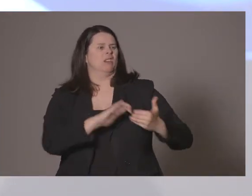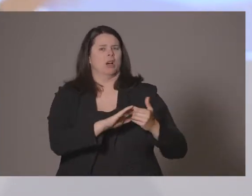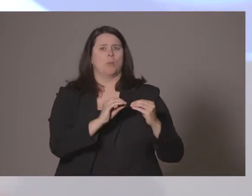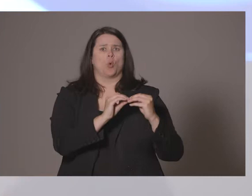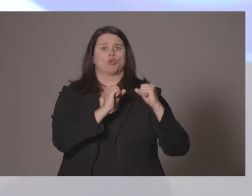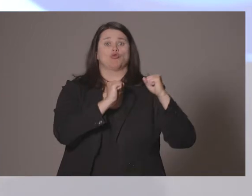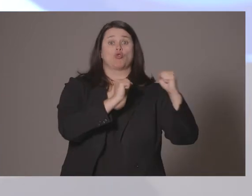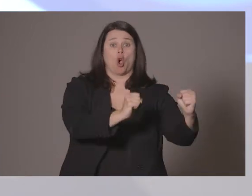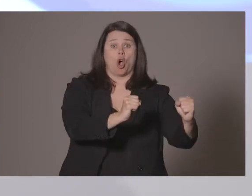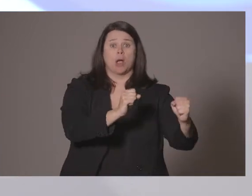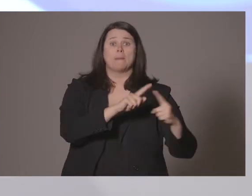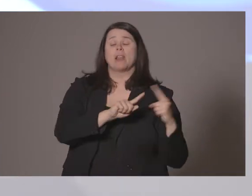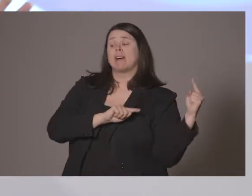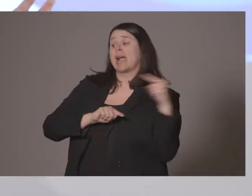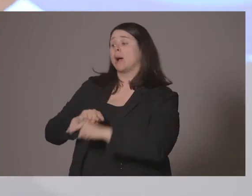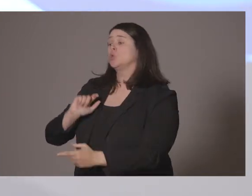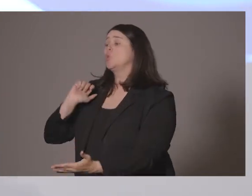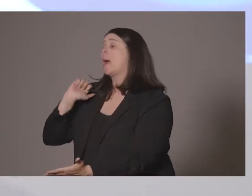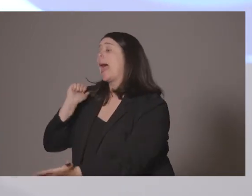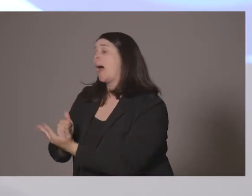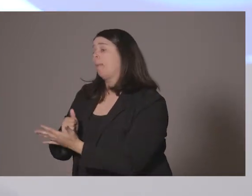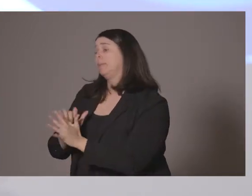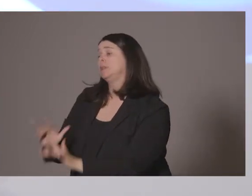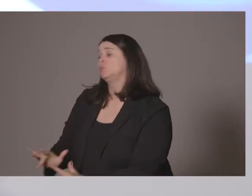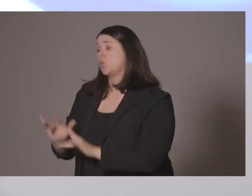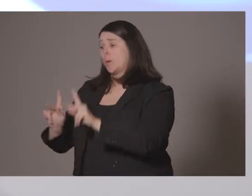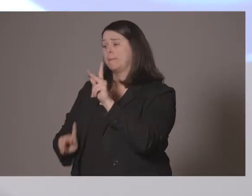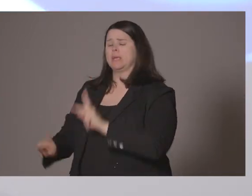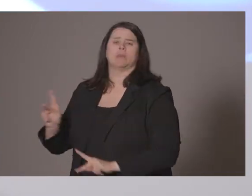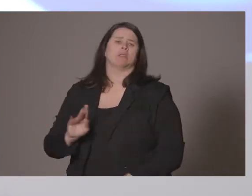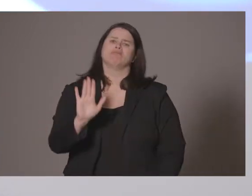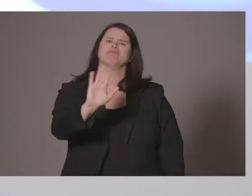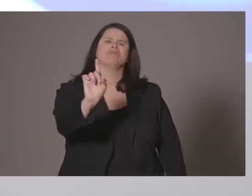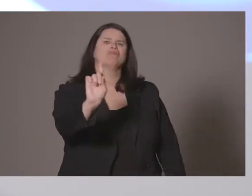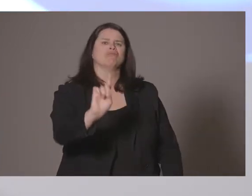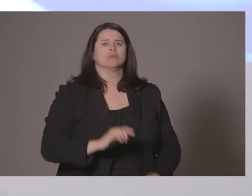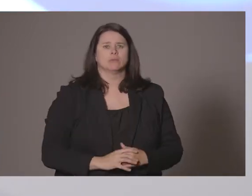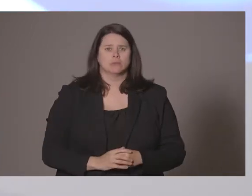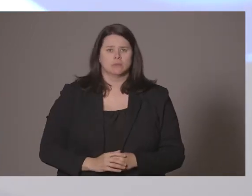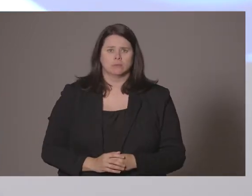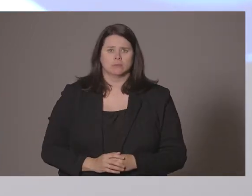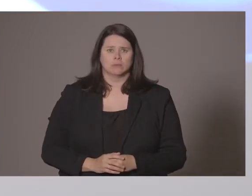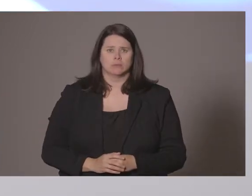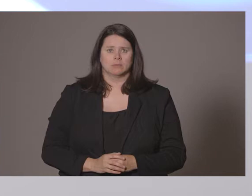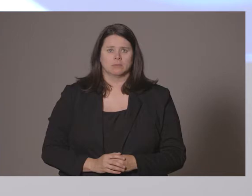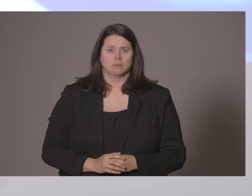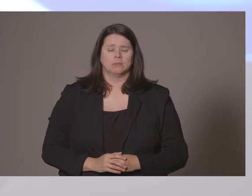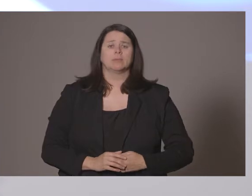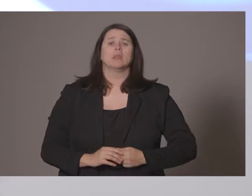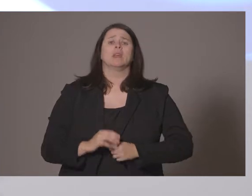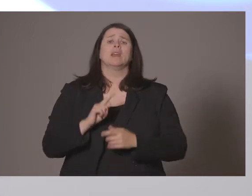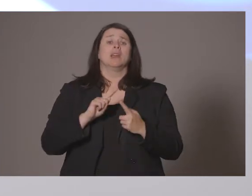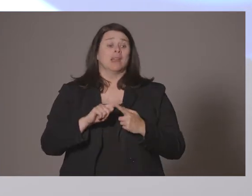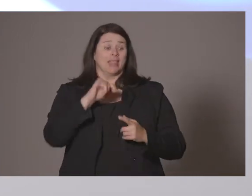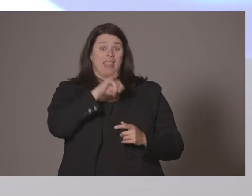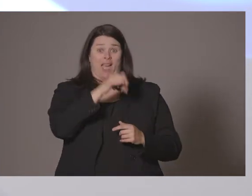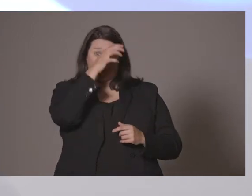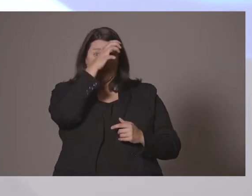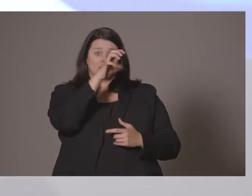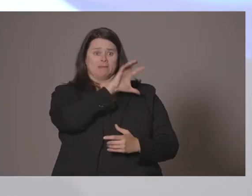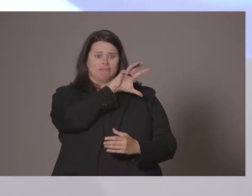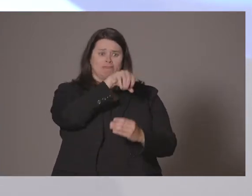So these are the 4 eyes of oppression. I add 2 other layers onto this because what you'll see as you bring this into your agencies, if you decide to do